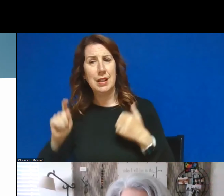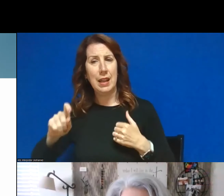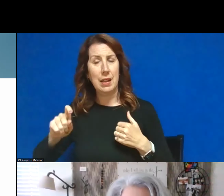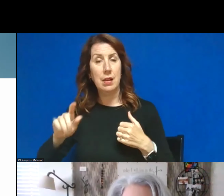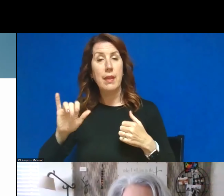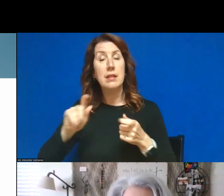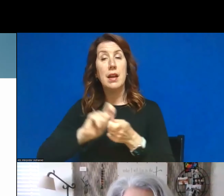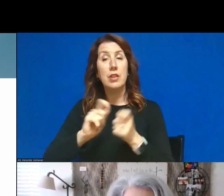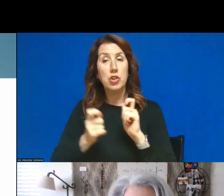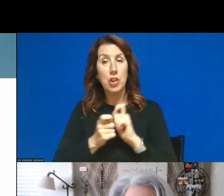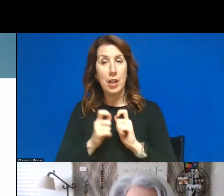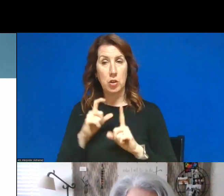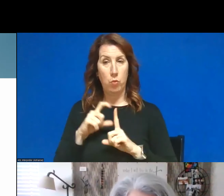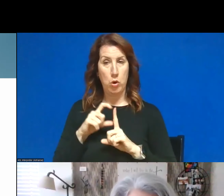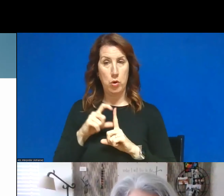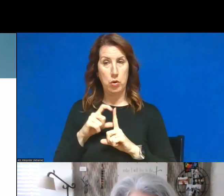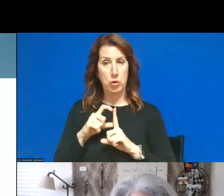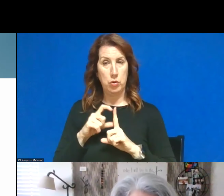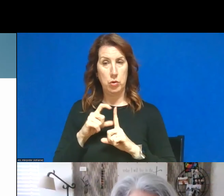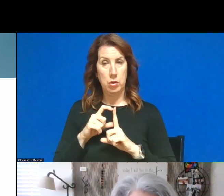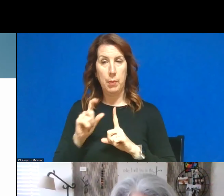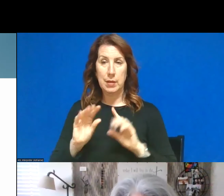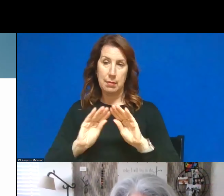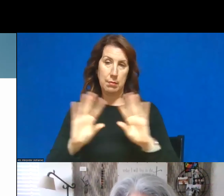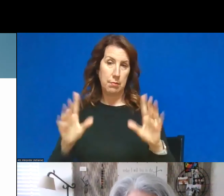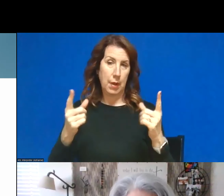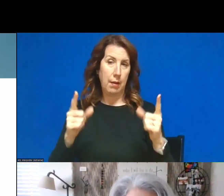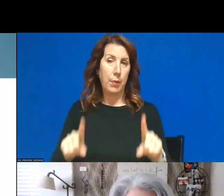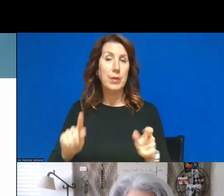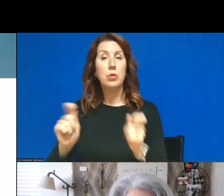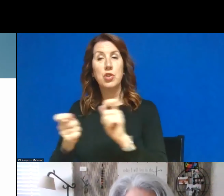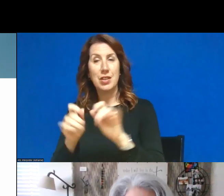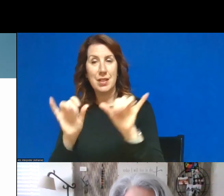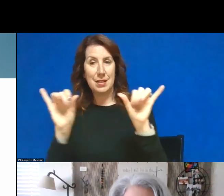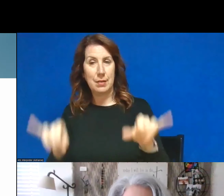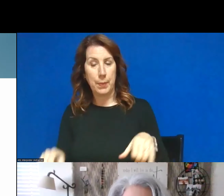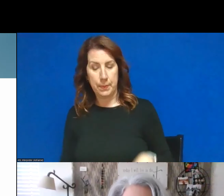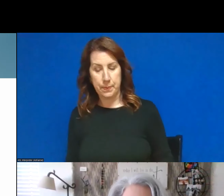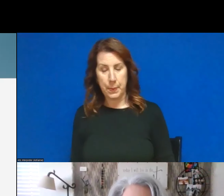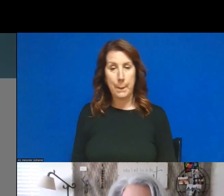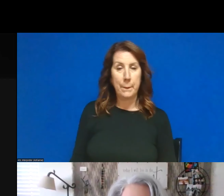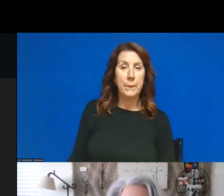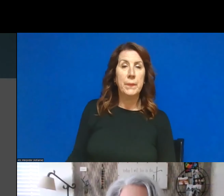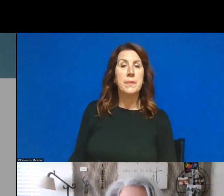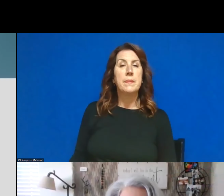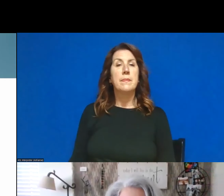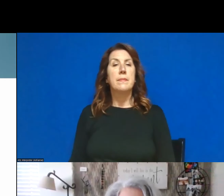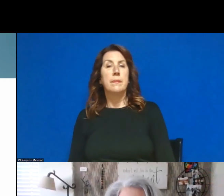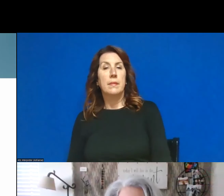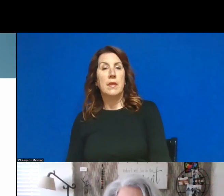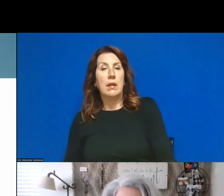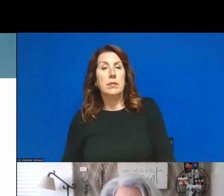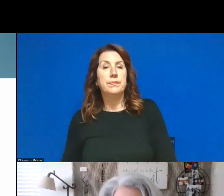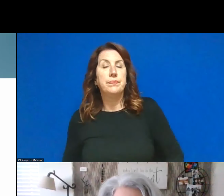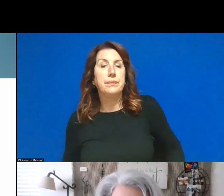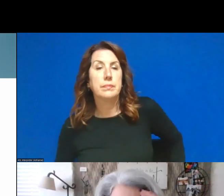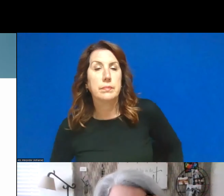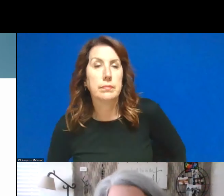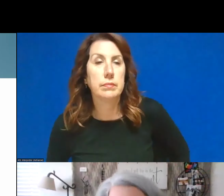in dialogue, which obviously must happen to change the system. Next slide. So after the